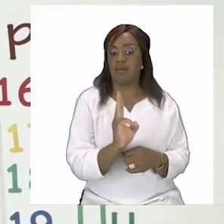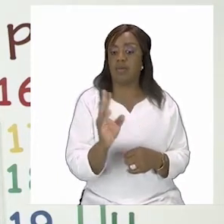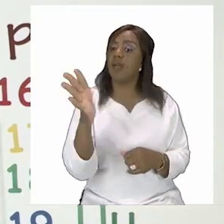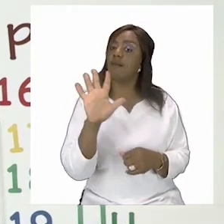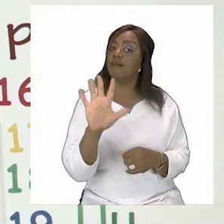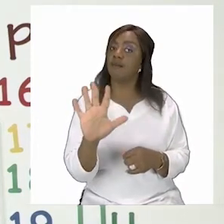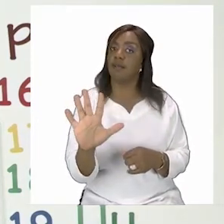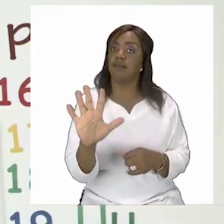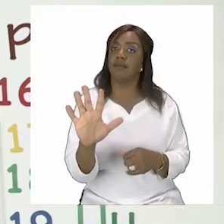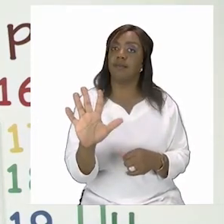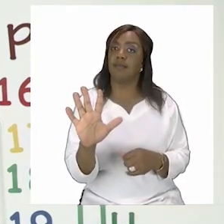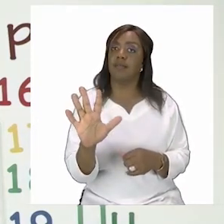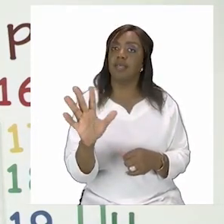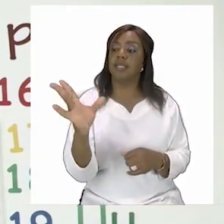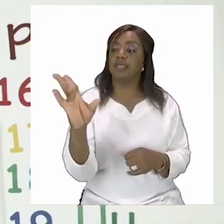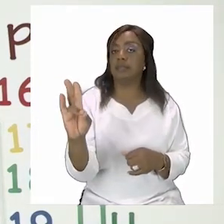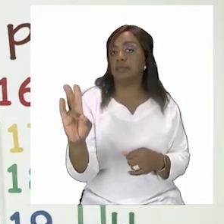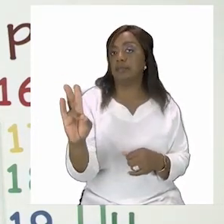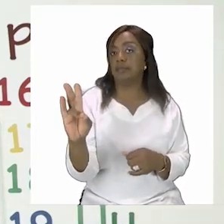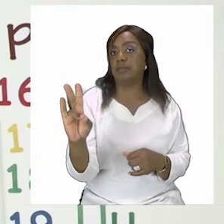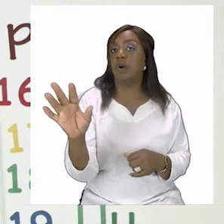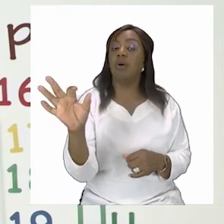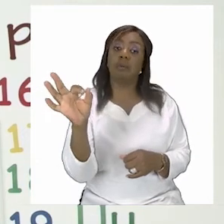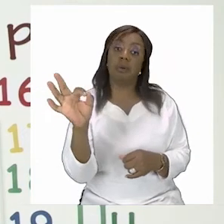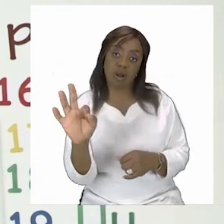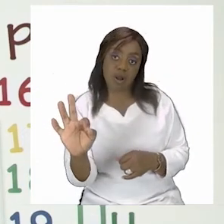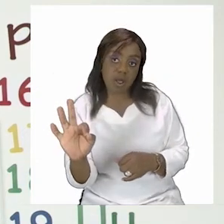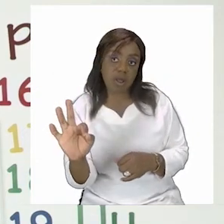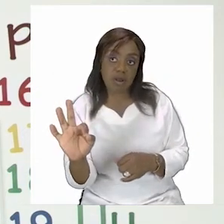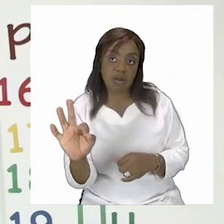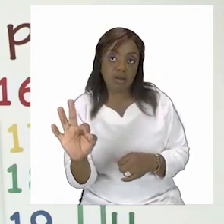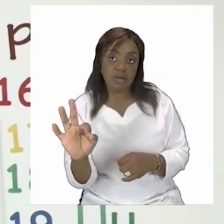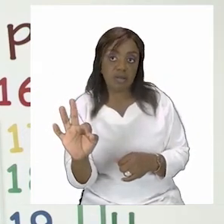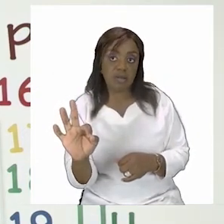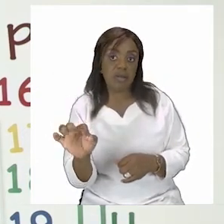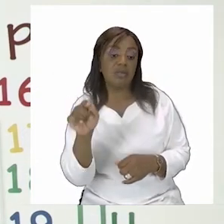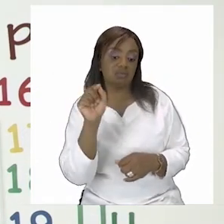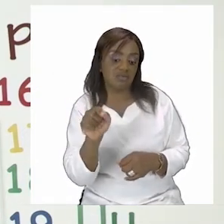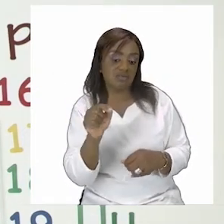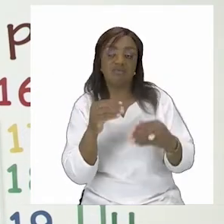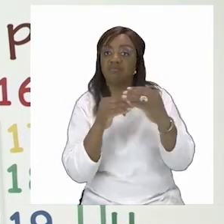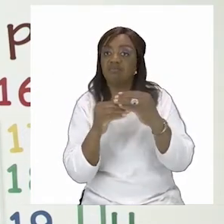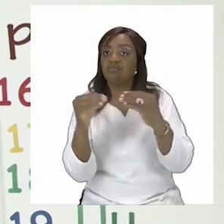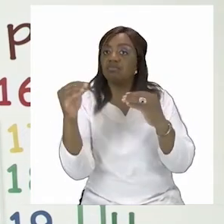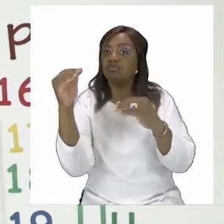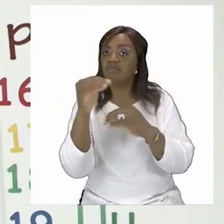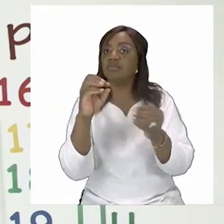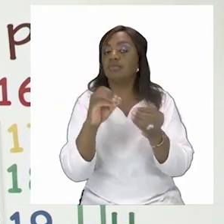5, 7, or 9 is an odd